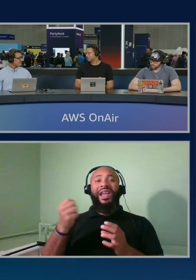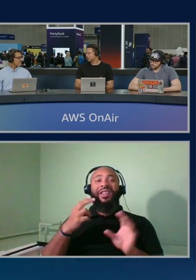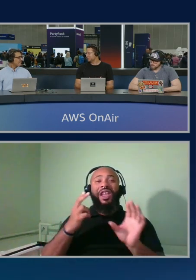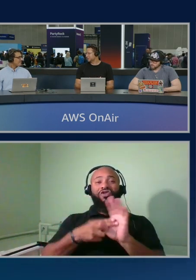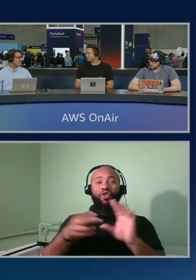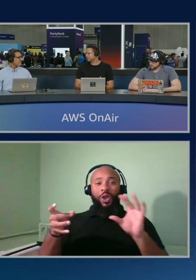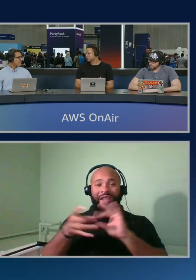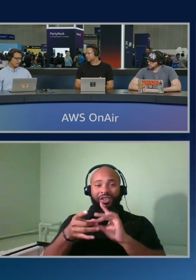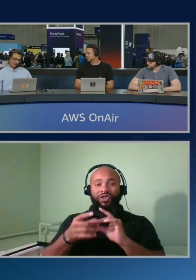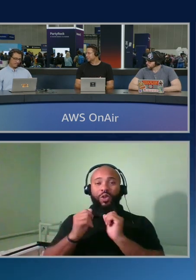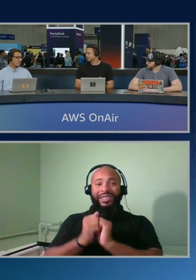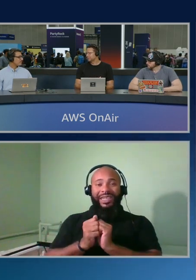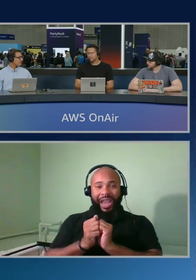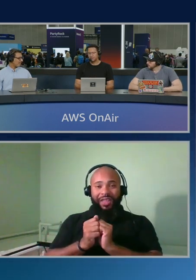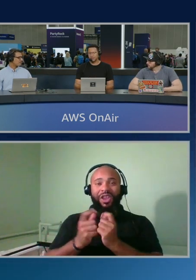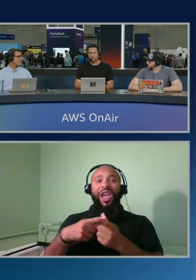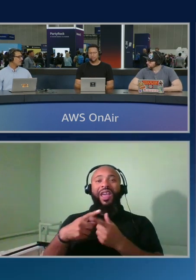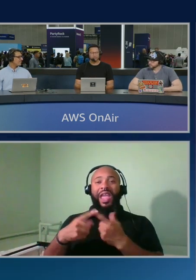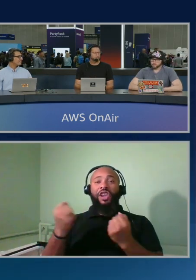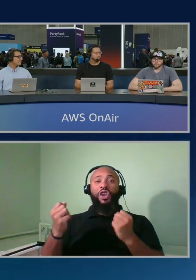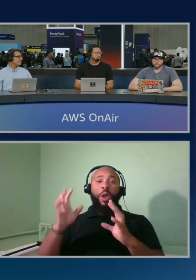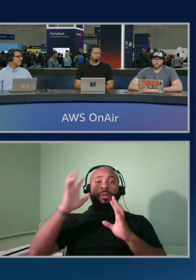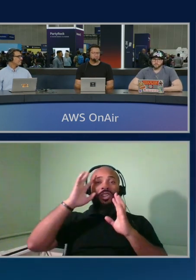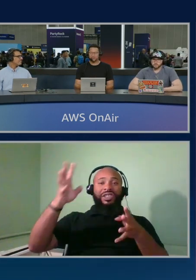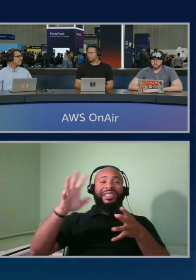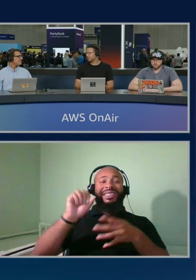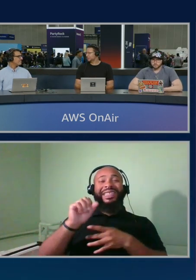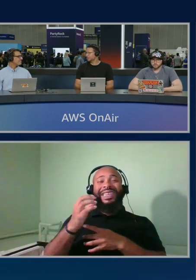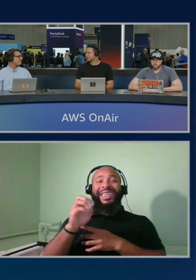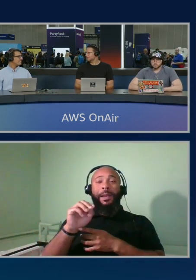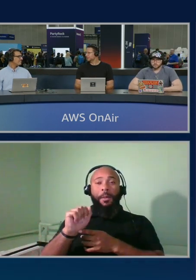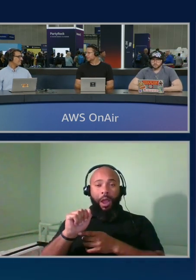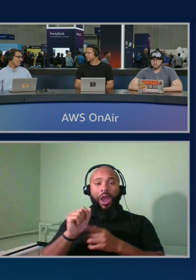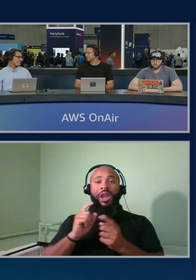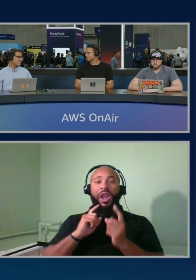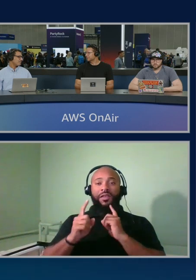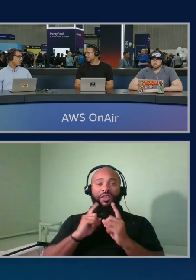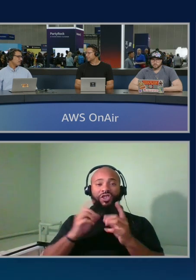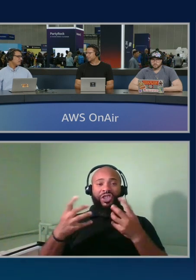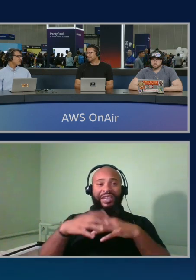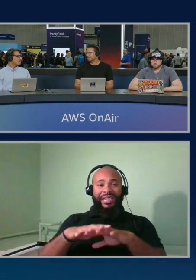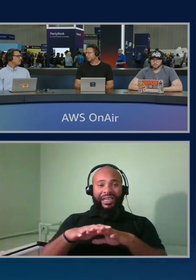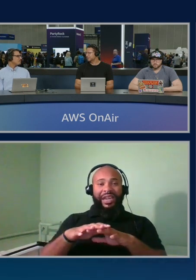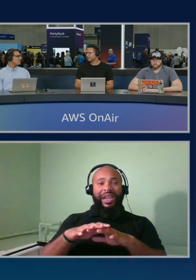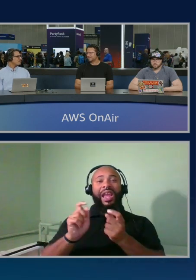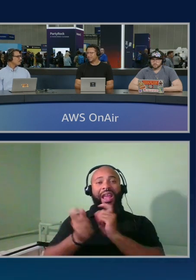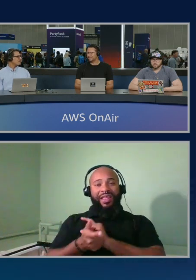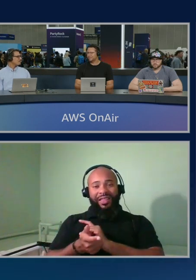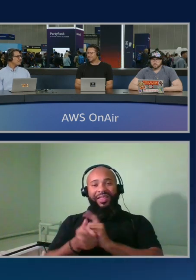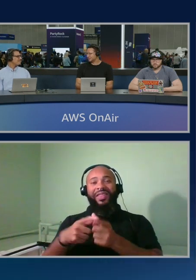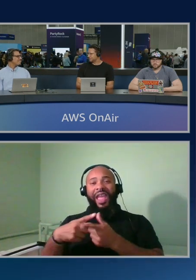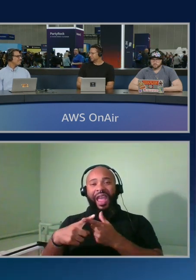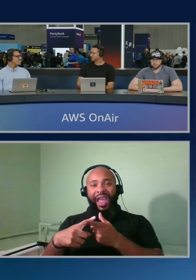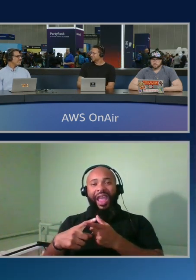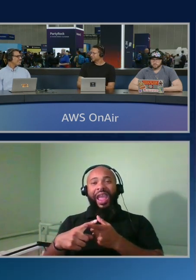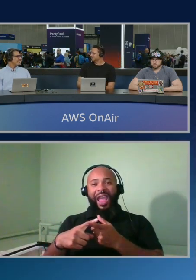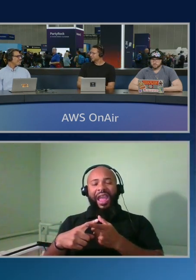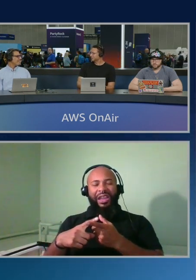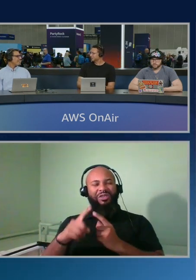in before the joins. before the joins, absolutely. Seems pretty really powerful Yes. and dangerously